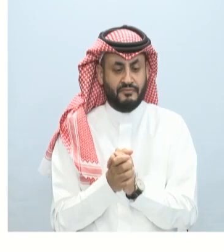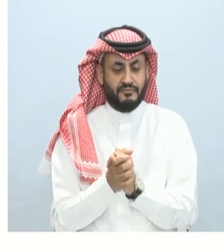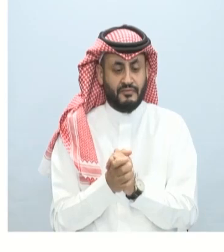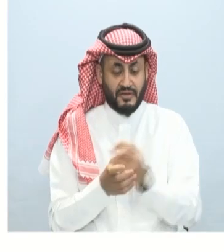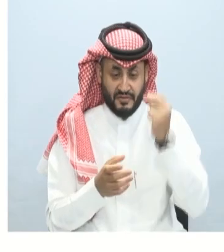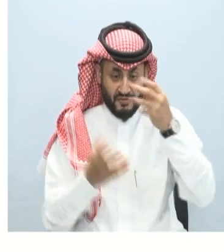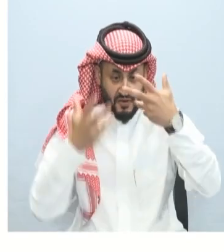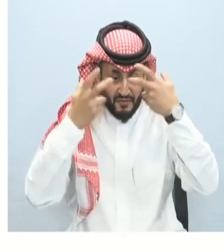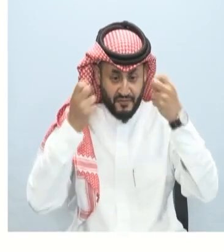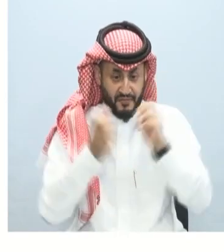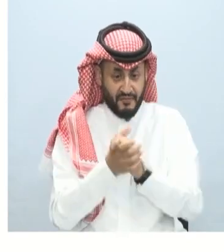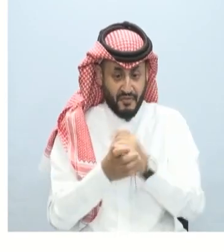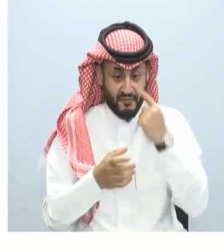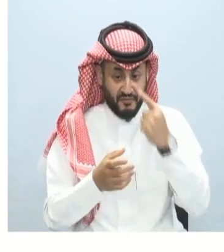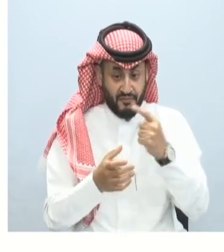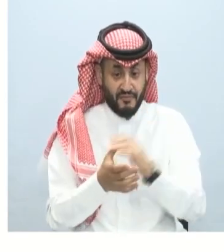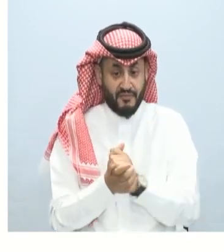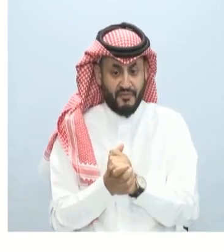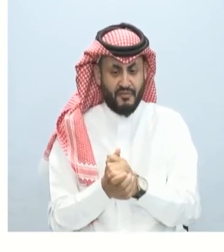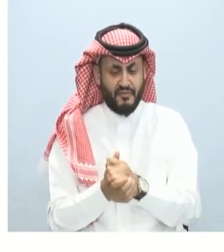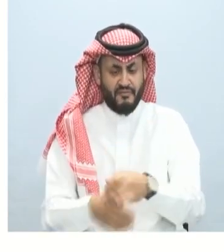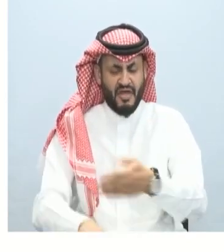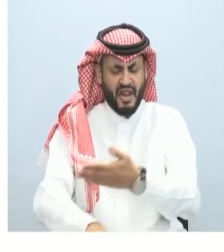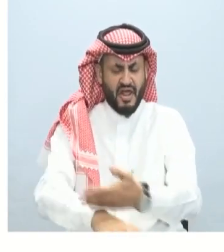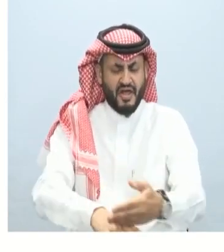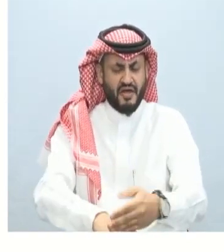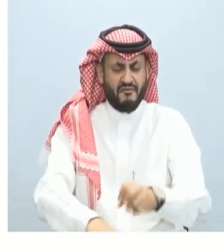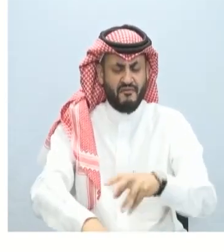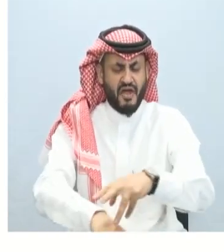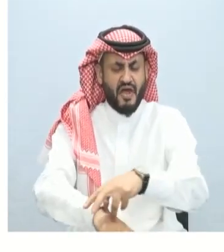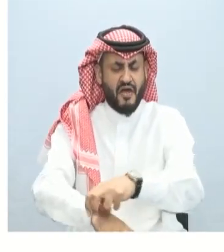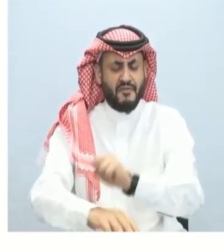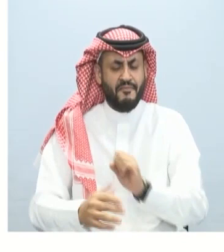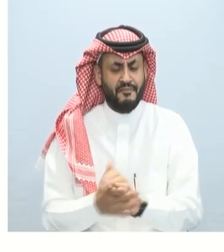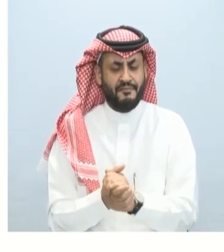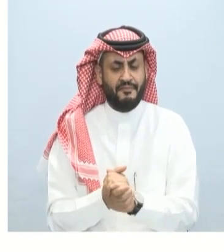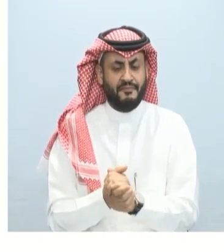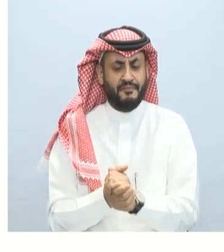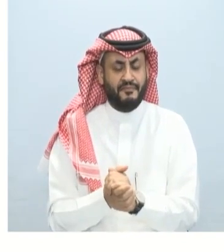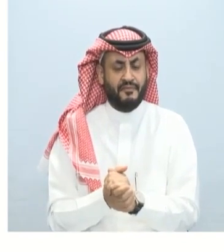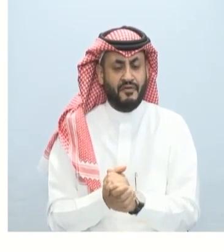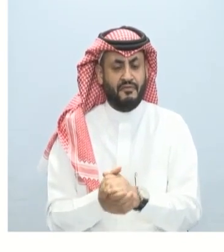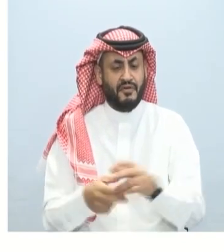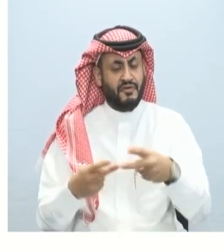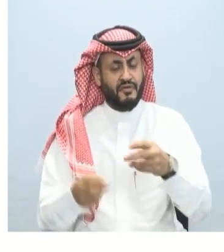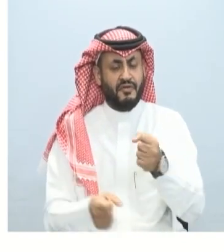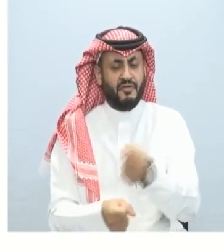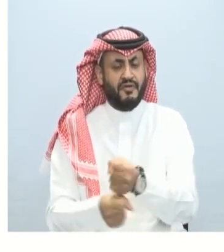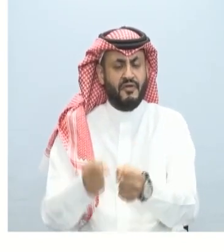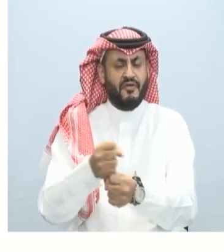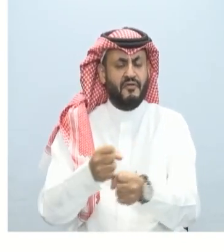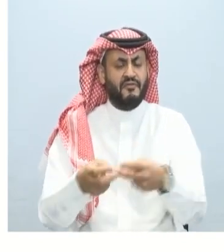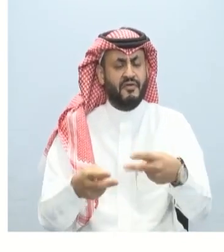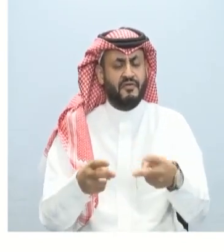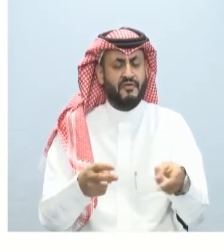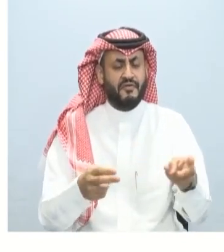think scientists will have found a cure for cancer? Now you are going to apply different structures that we have here.